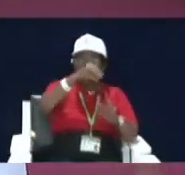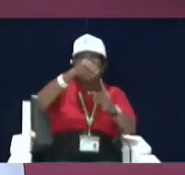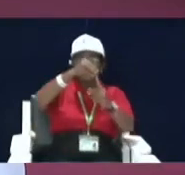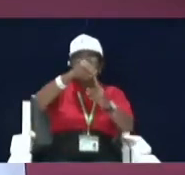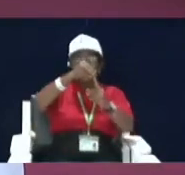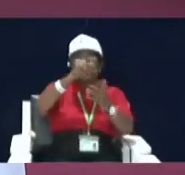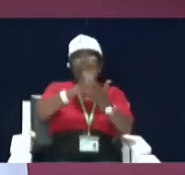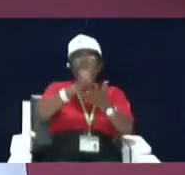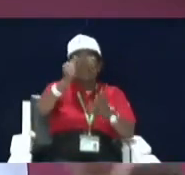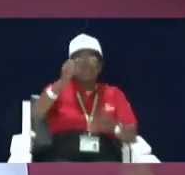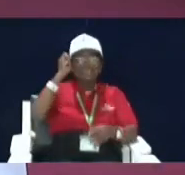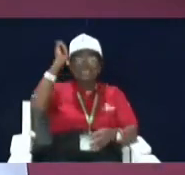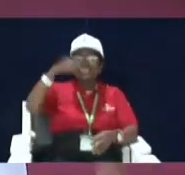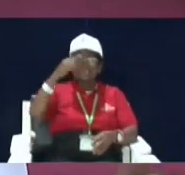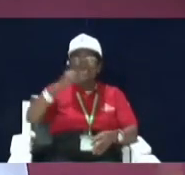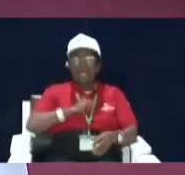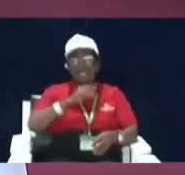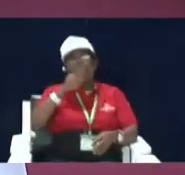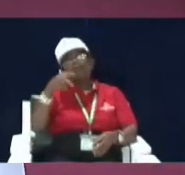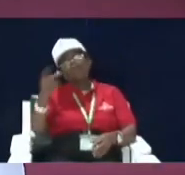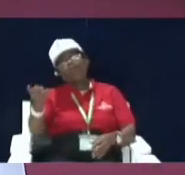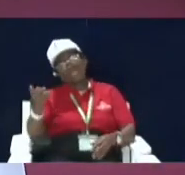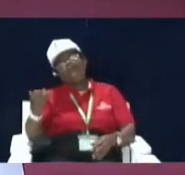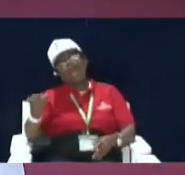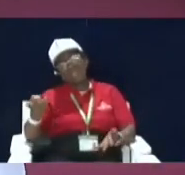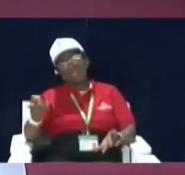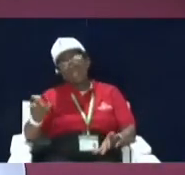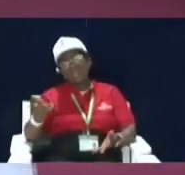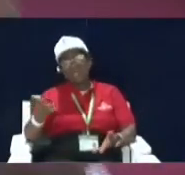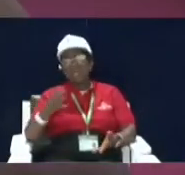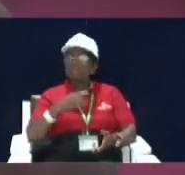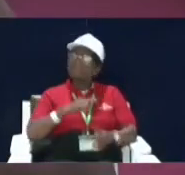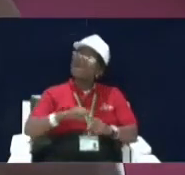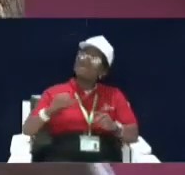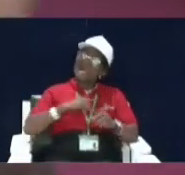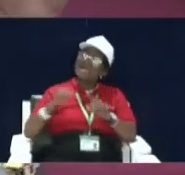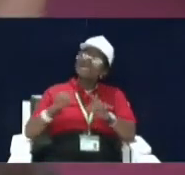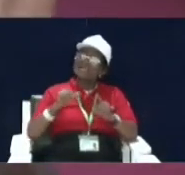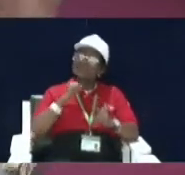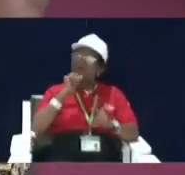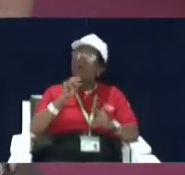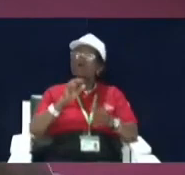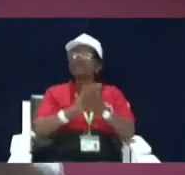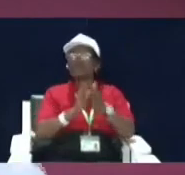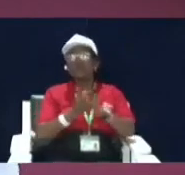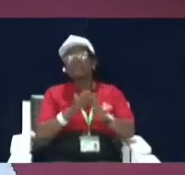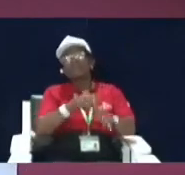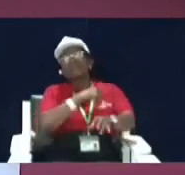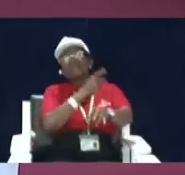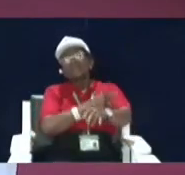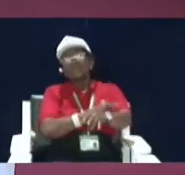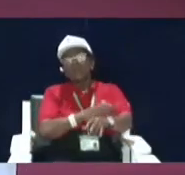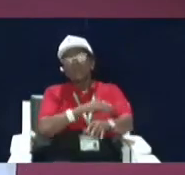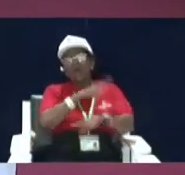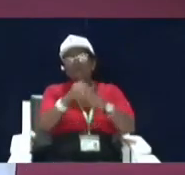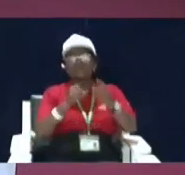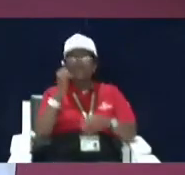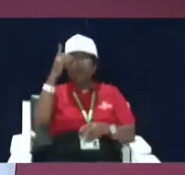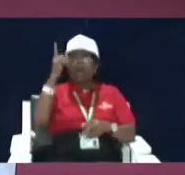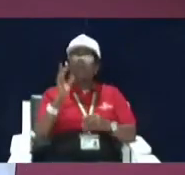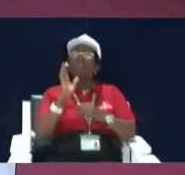Said I fell and see I didn't become pregnant. And all of a sudden God said, ask her.